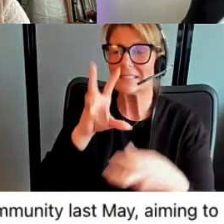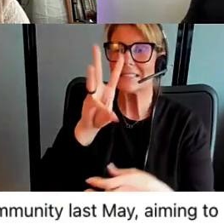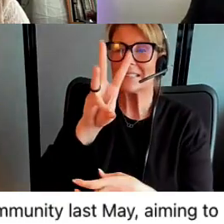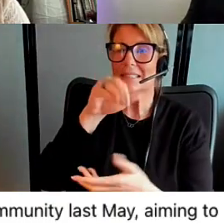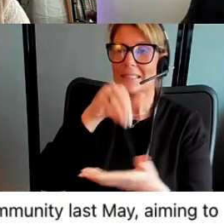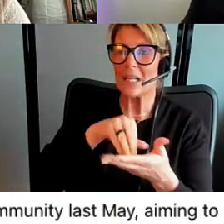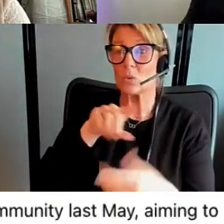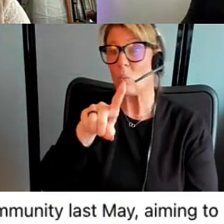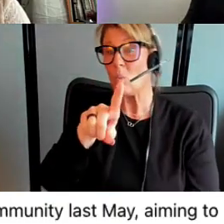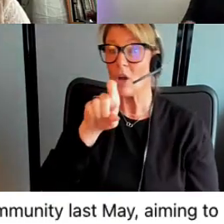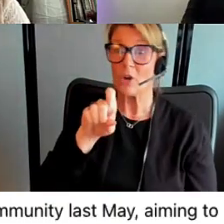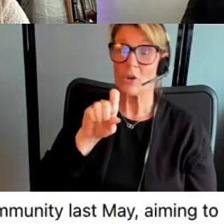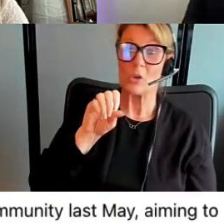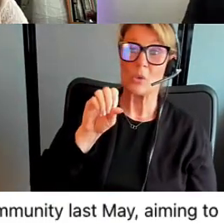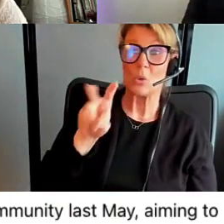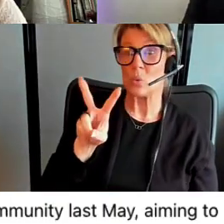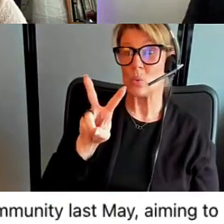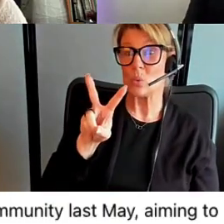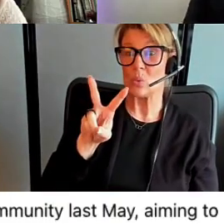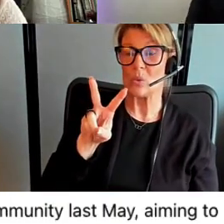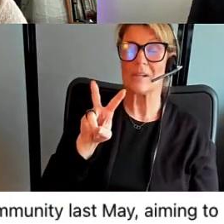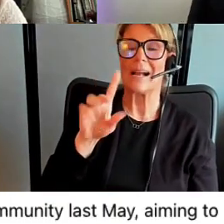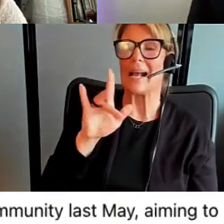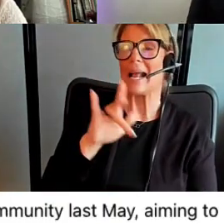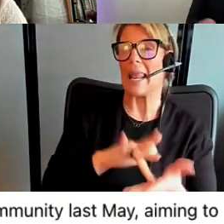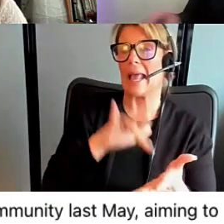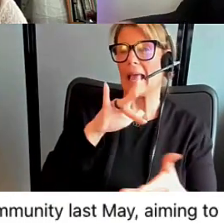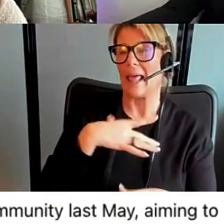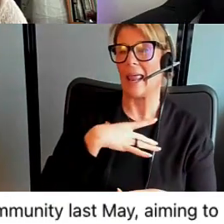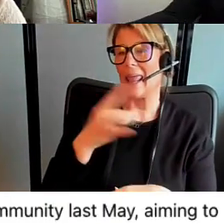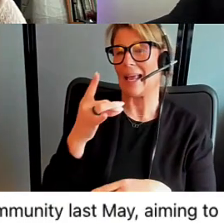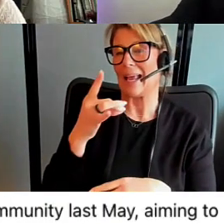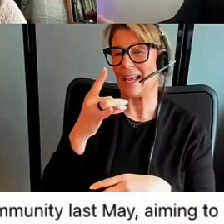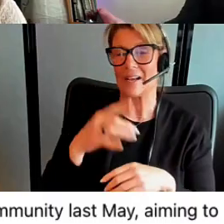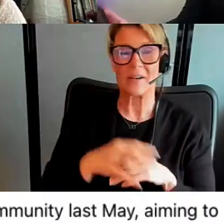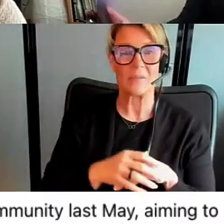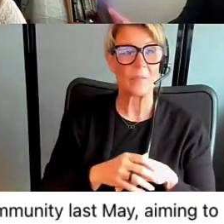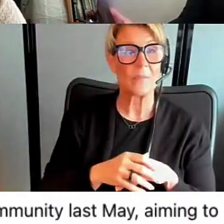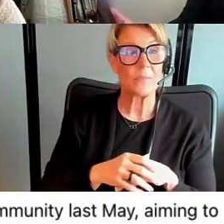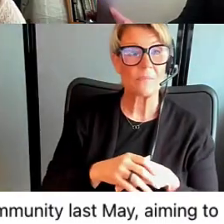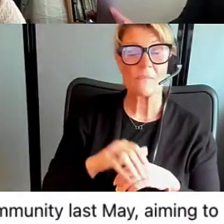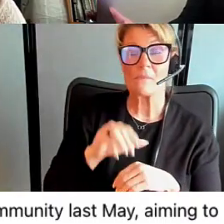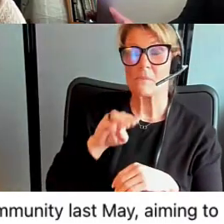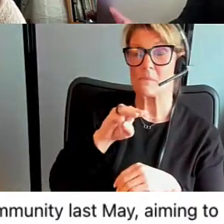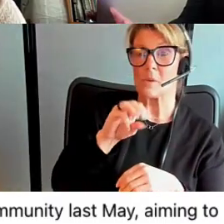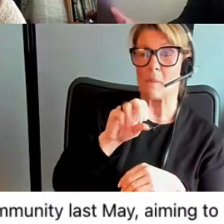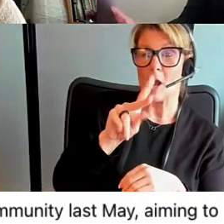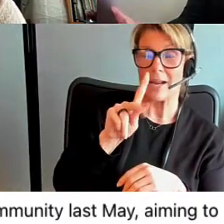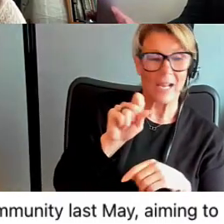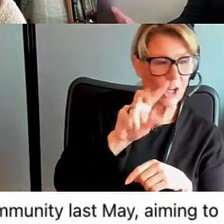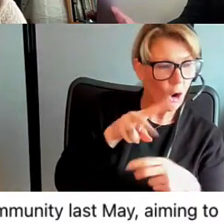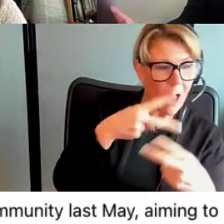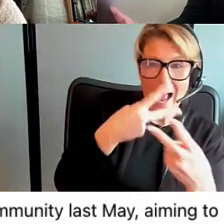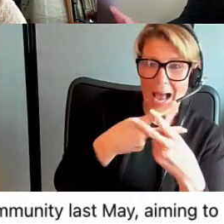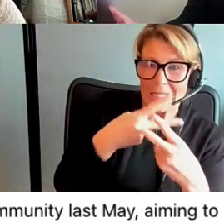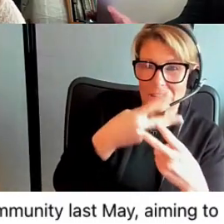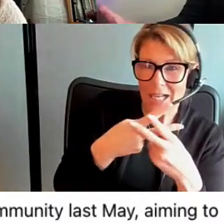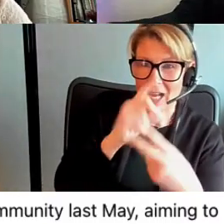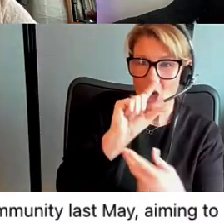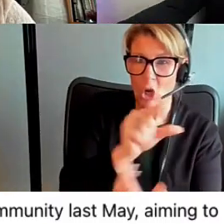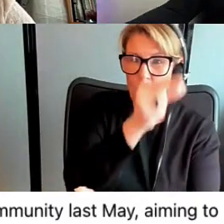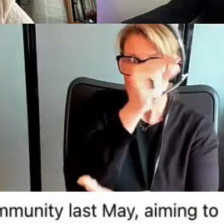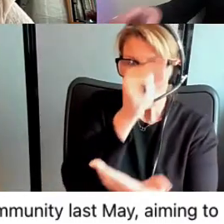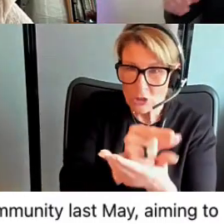6,102 impressions on that one. And Christine, just before you go, your hashtags, goal getters, graduation, hard work pays